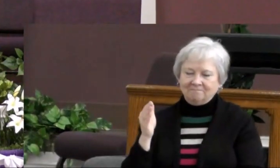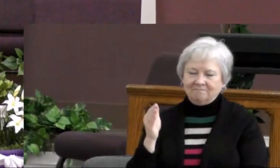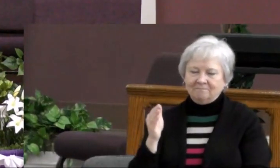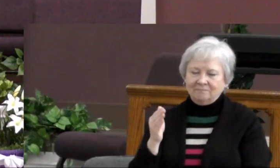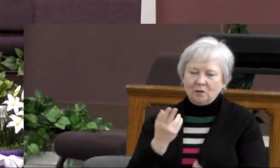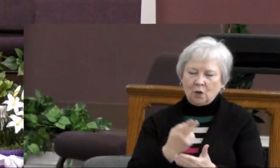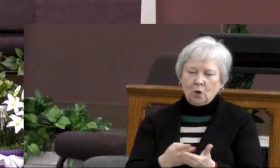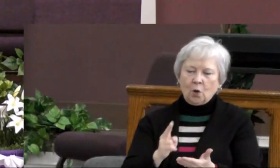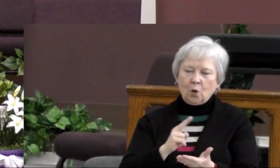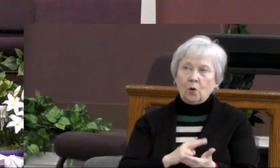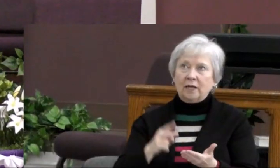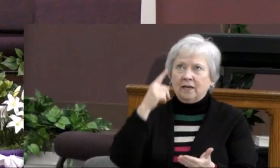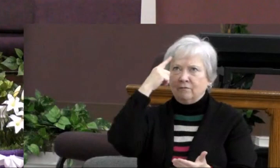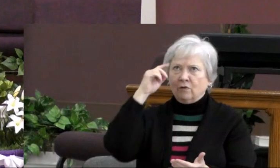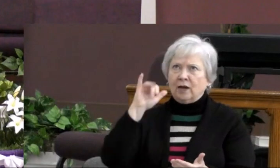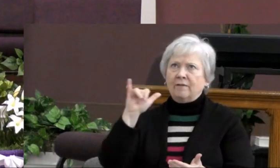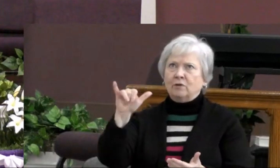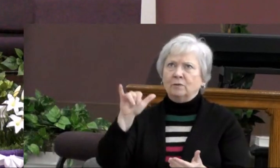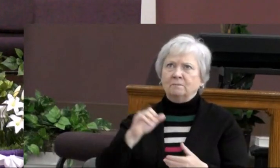Holy Forever. Let's sing together.